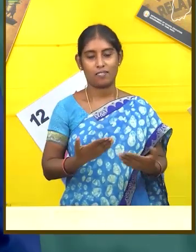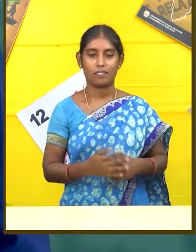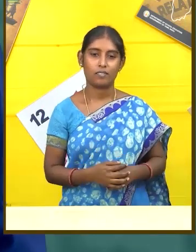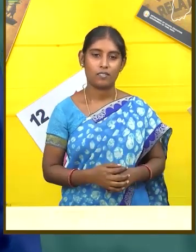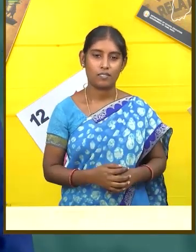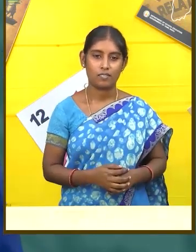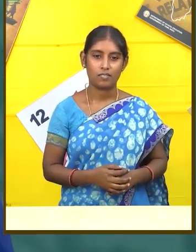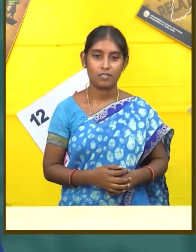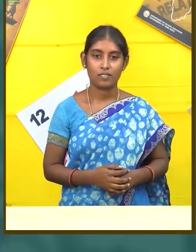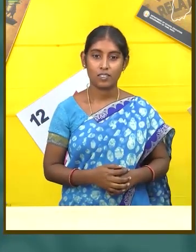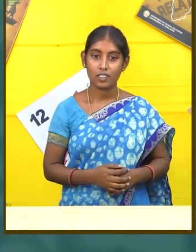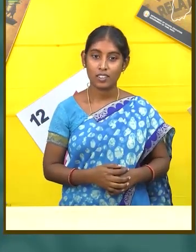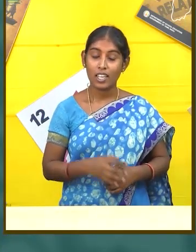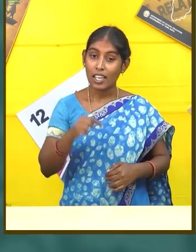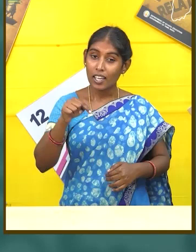program.